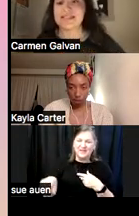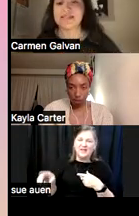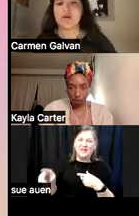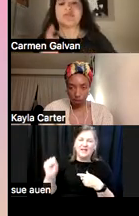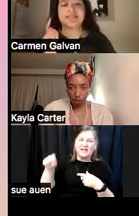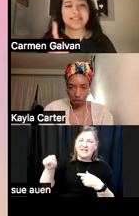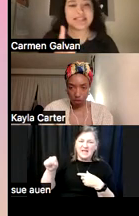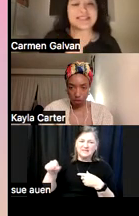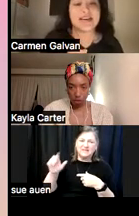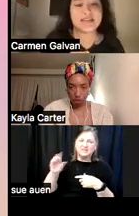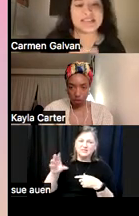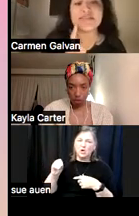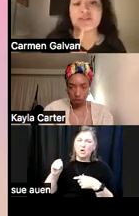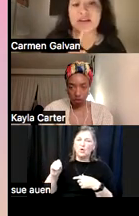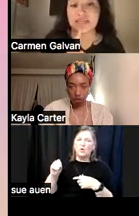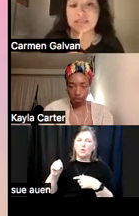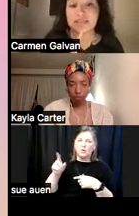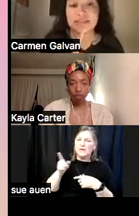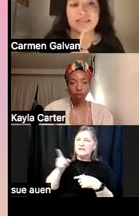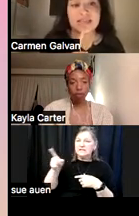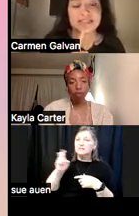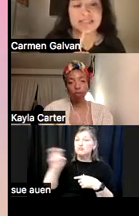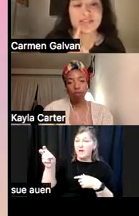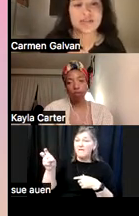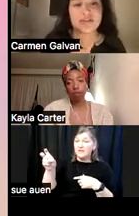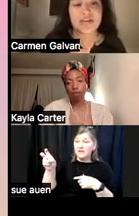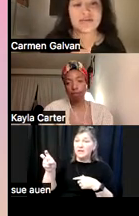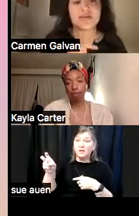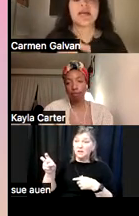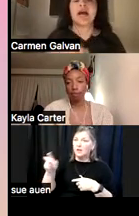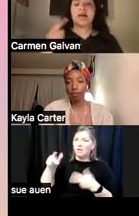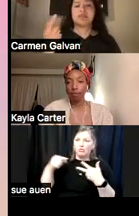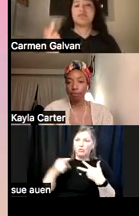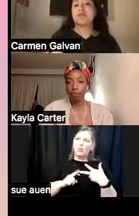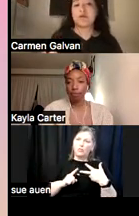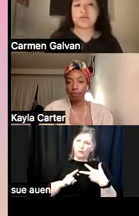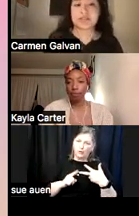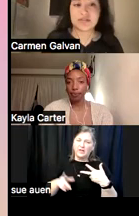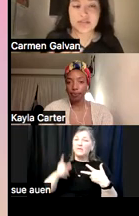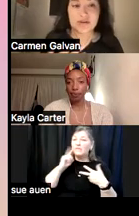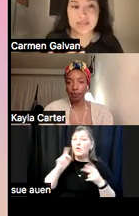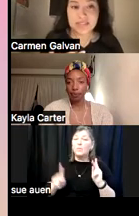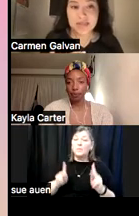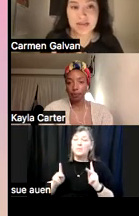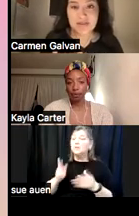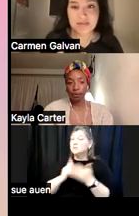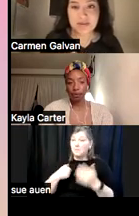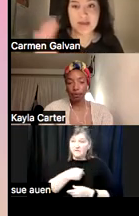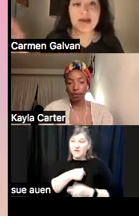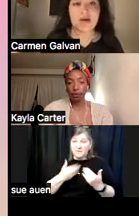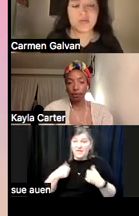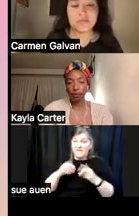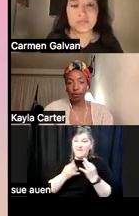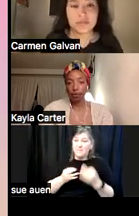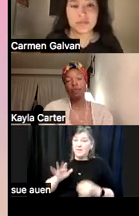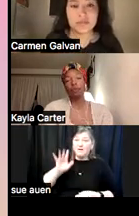Yes, so distance definitely traveling. Yes, it does. So the third item, so for folks, some of us may have family way